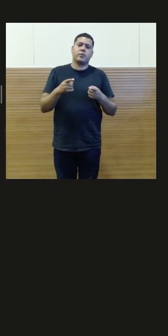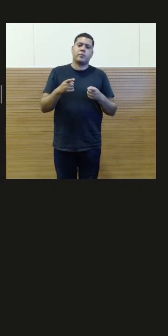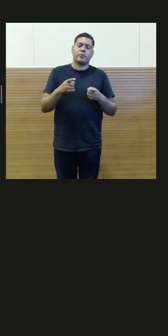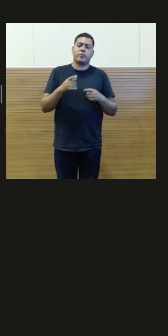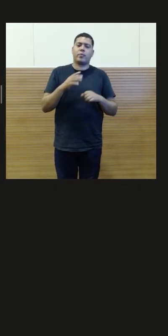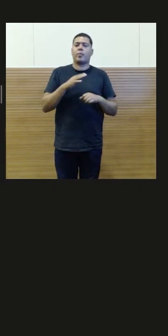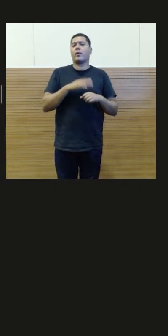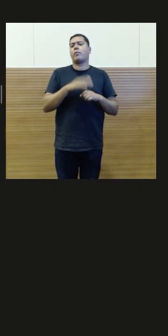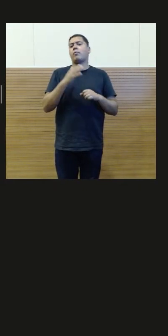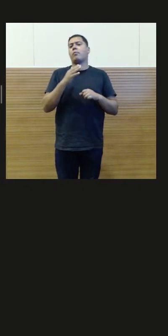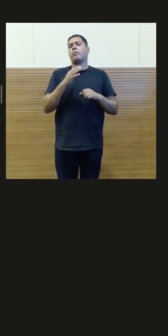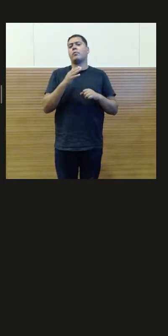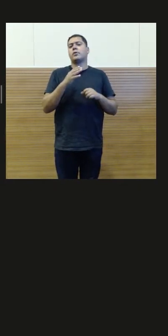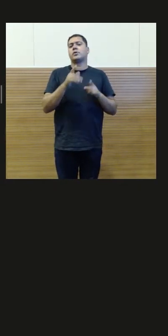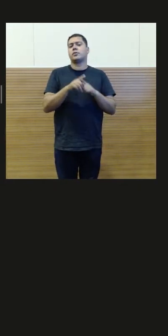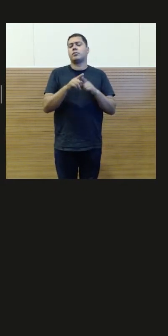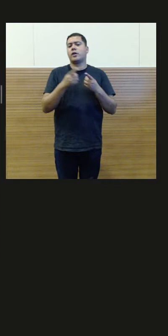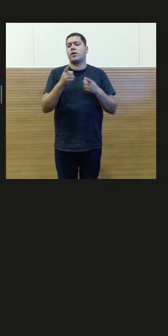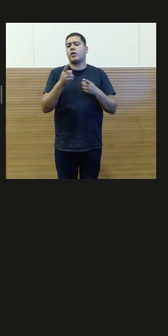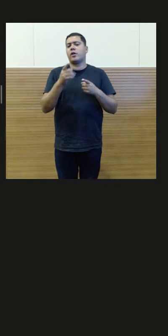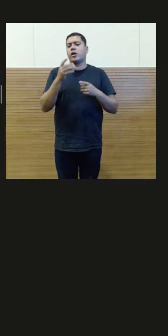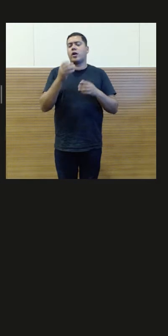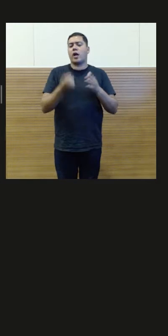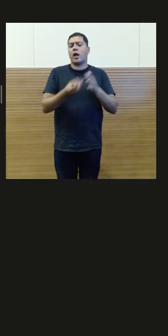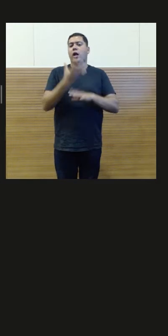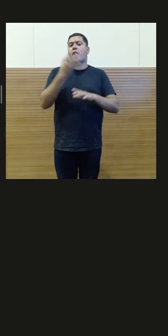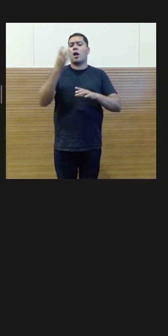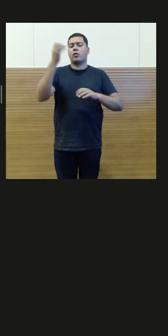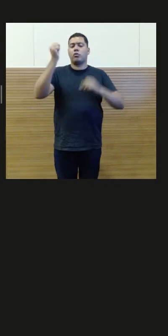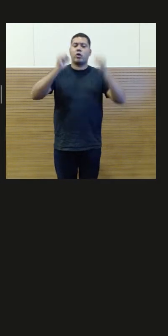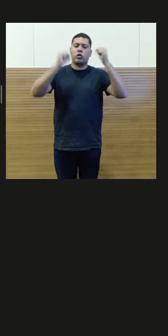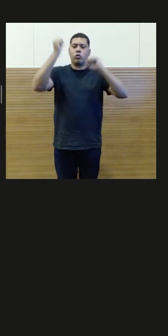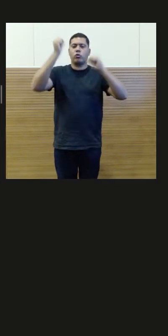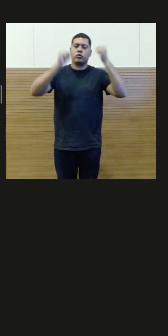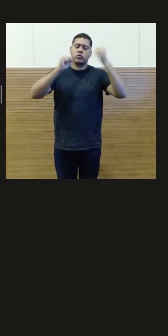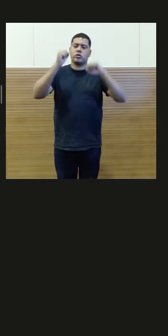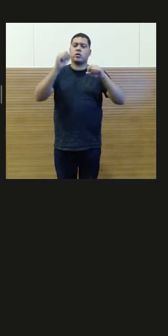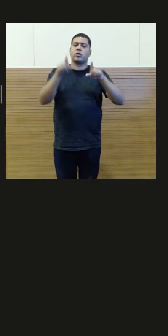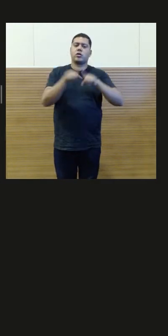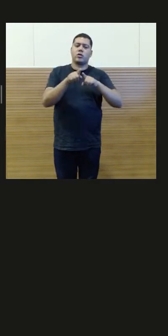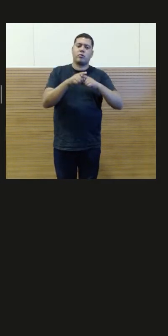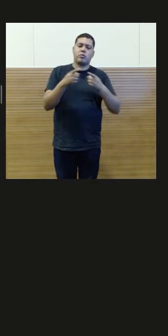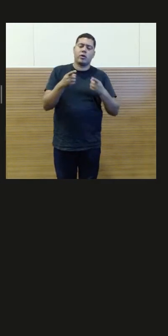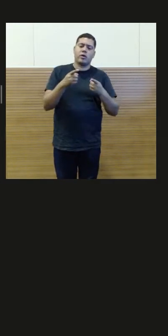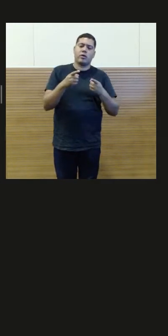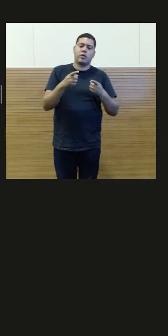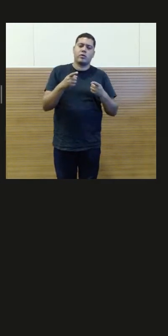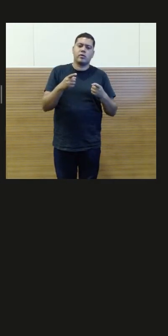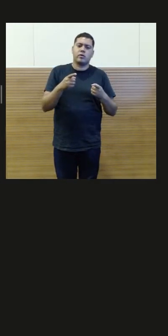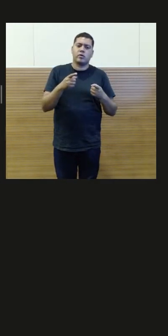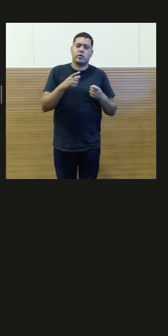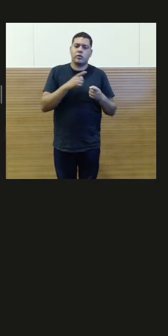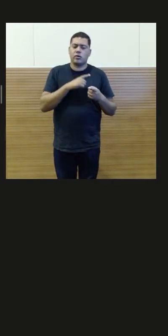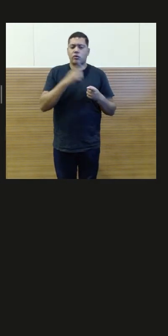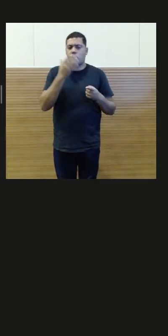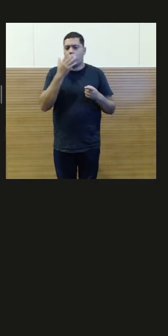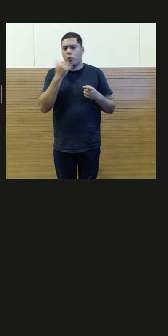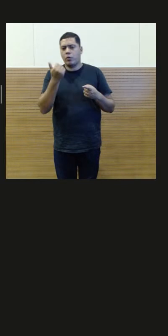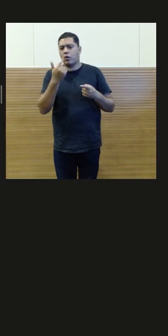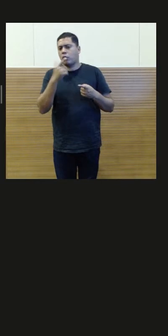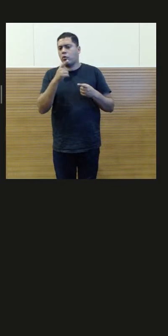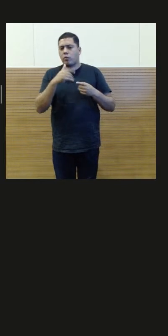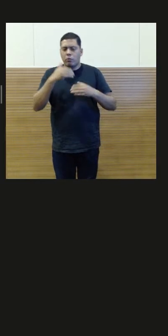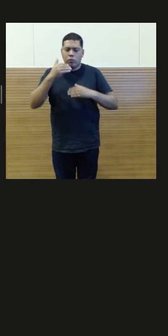little or no whole food. Humans are not evolved or adapted to these artificial products.